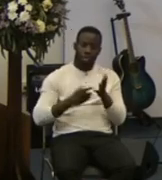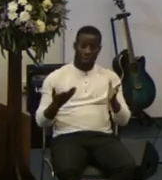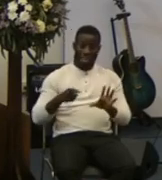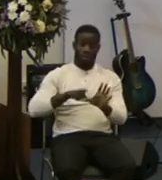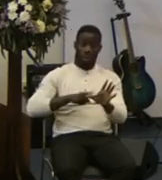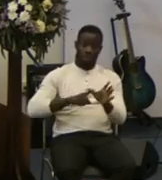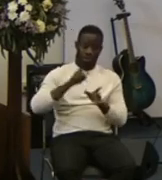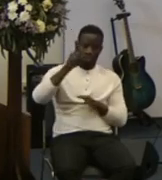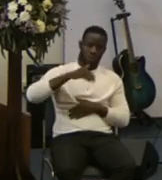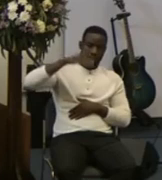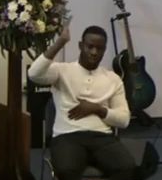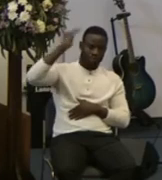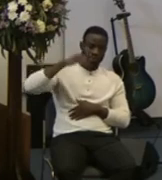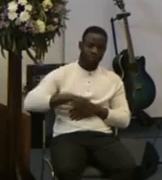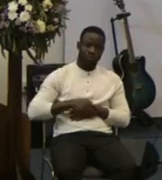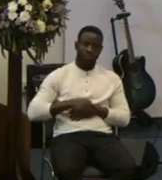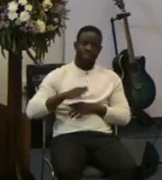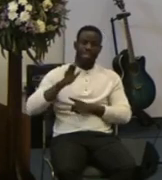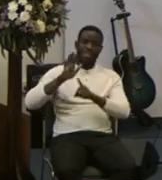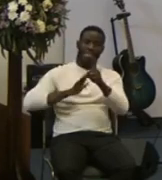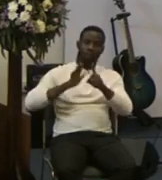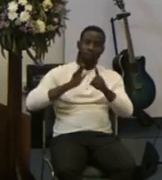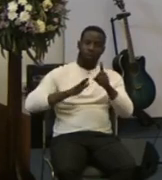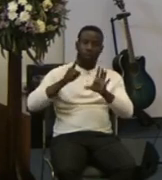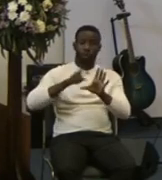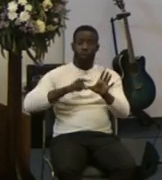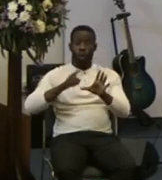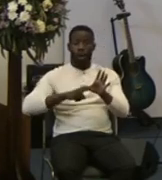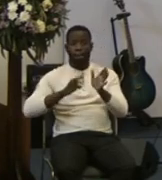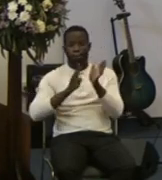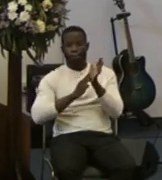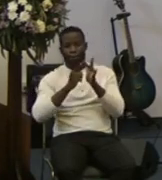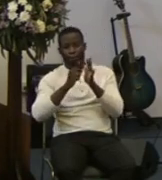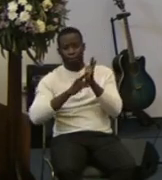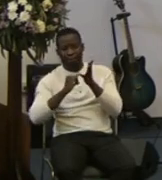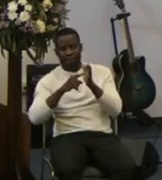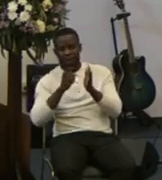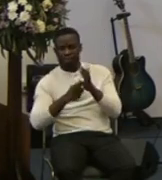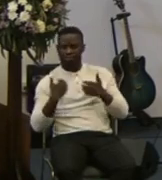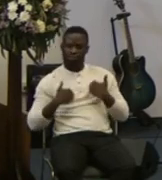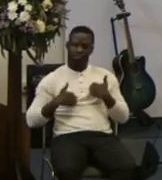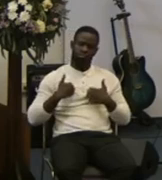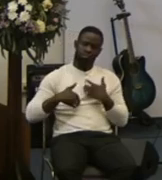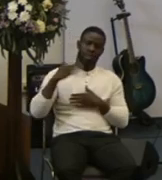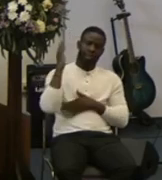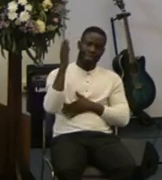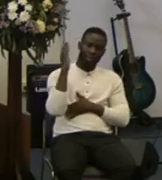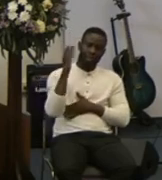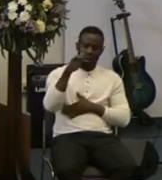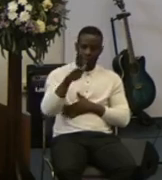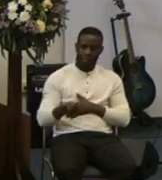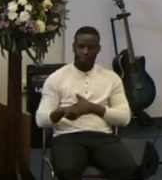York, it's there in the shadow of York Minster. Great charismatic leader,